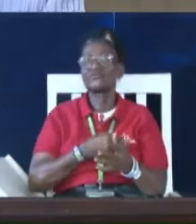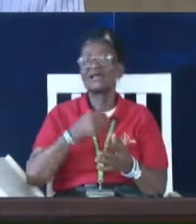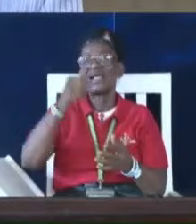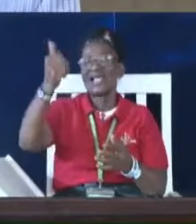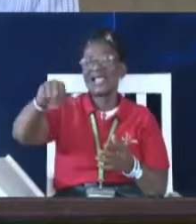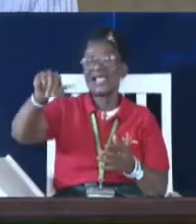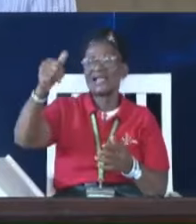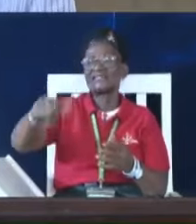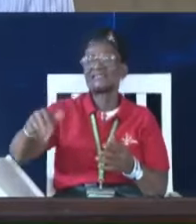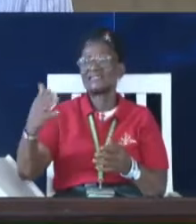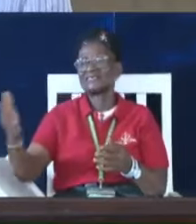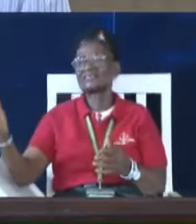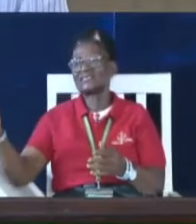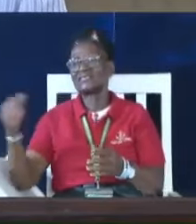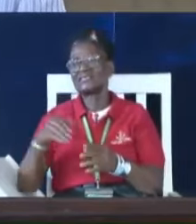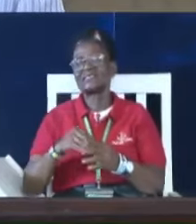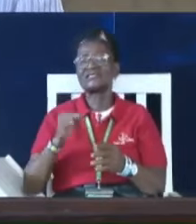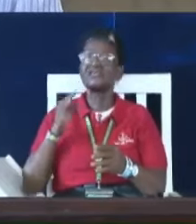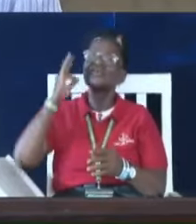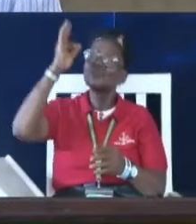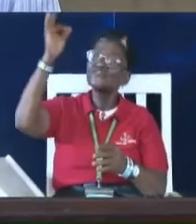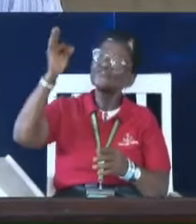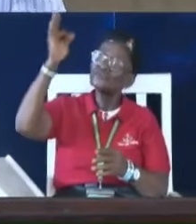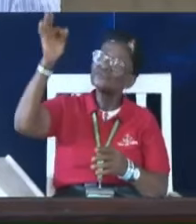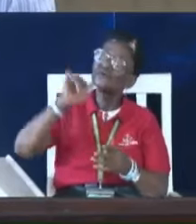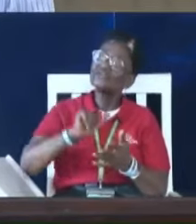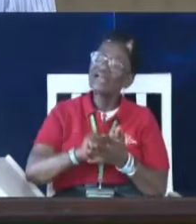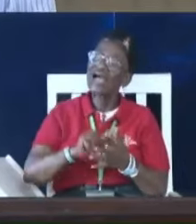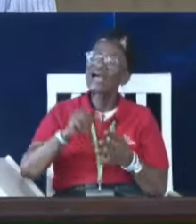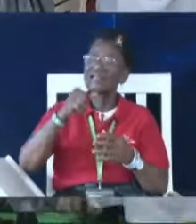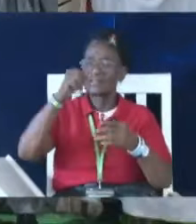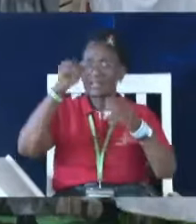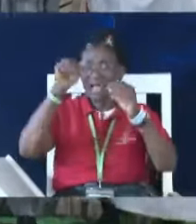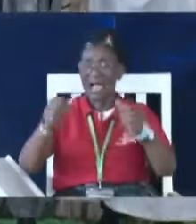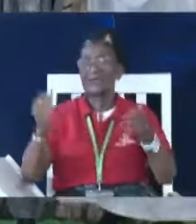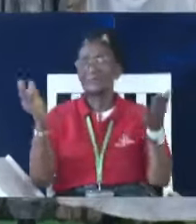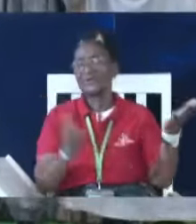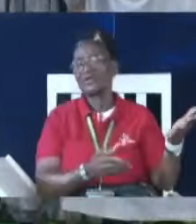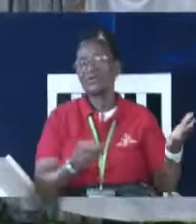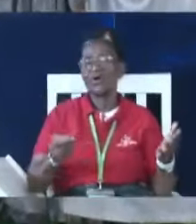anything in the future that can cause us sorrow, remove, O Lord.